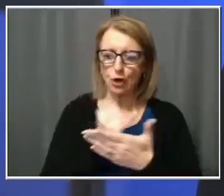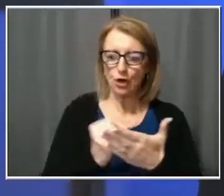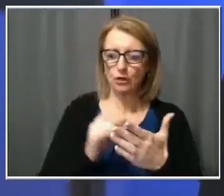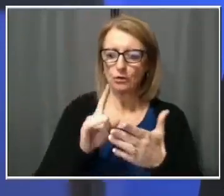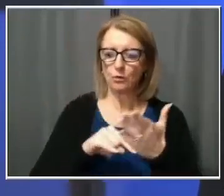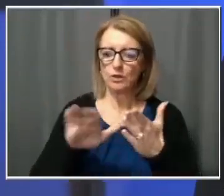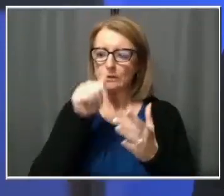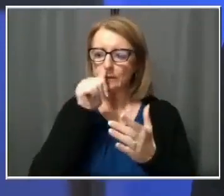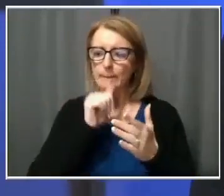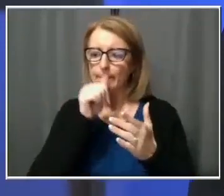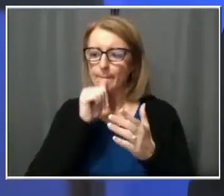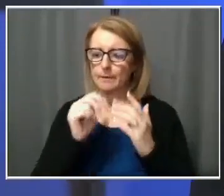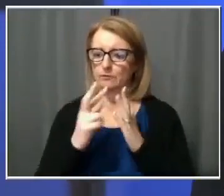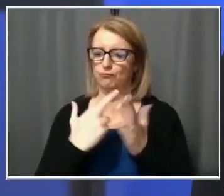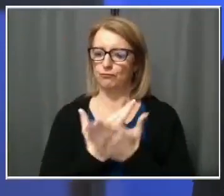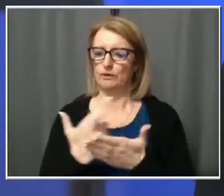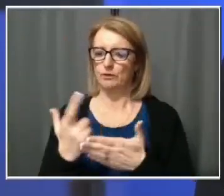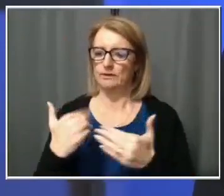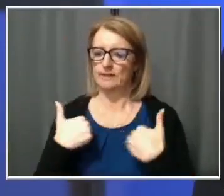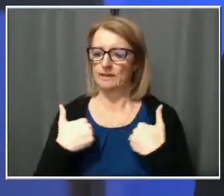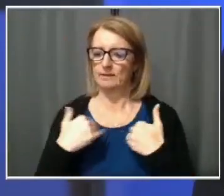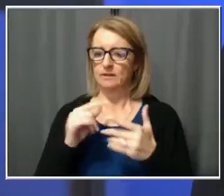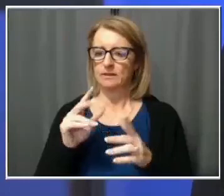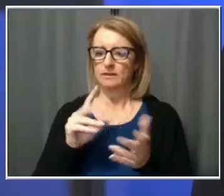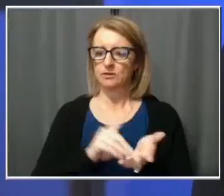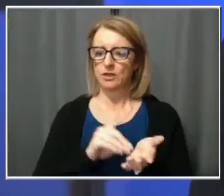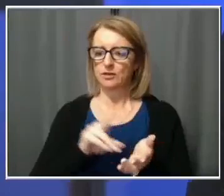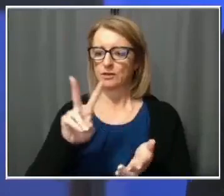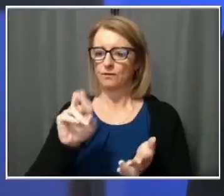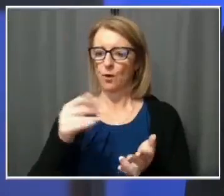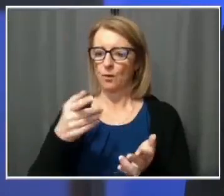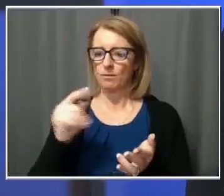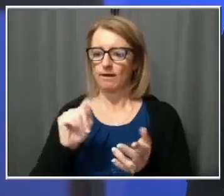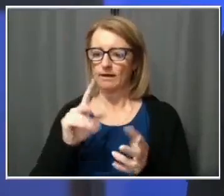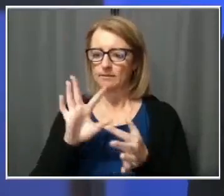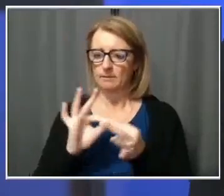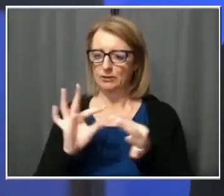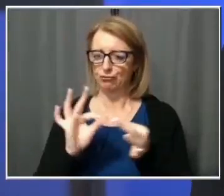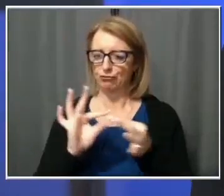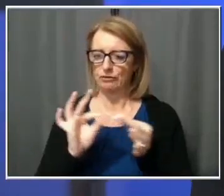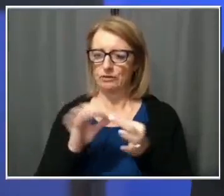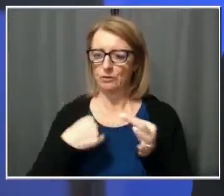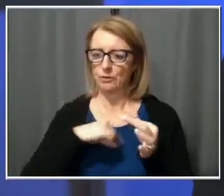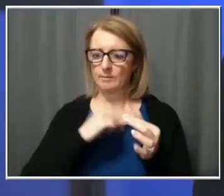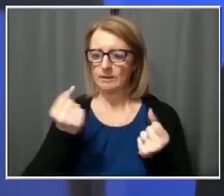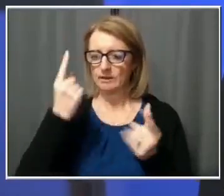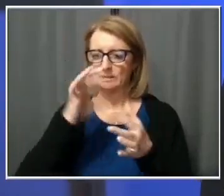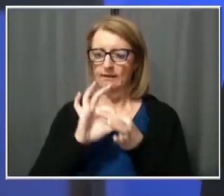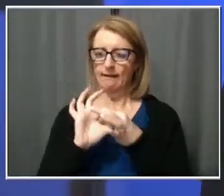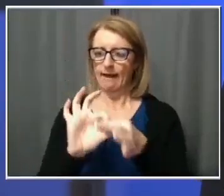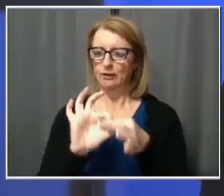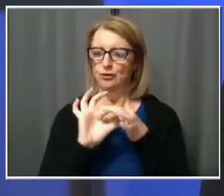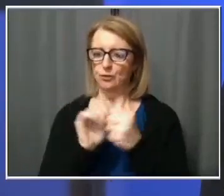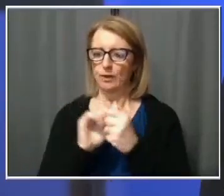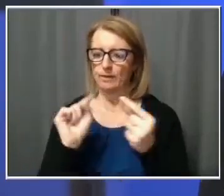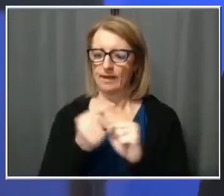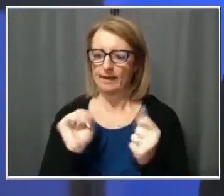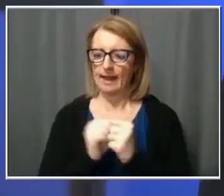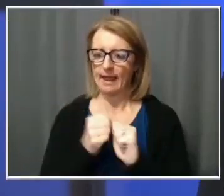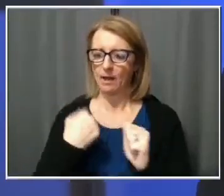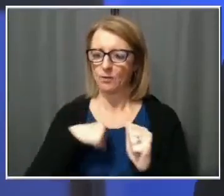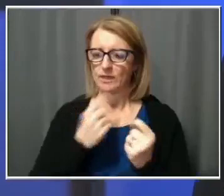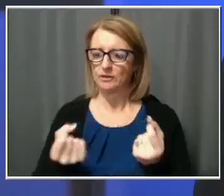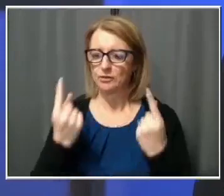coping resources that you have? And then, as Dr. Vopat's was talking about, we have to understand our connection to pain and how we understand pain